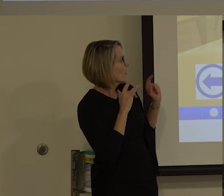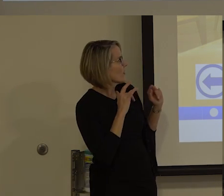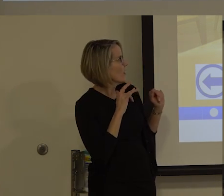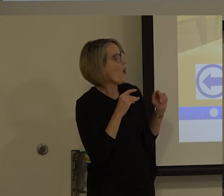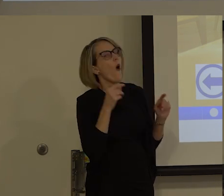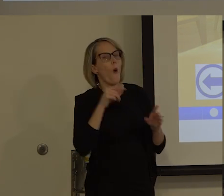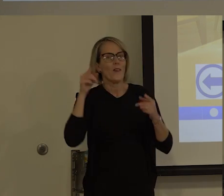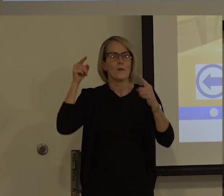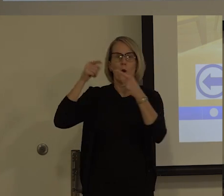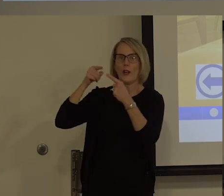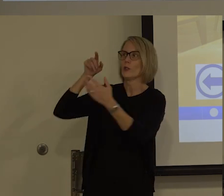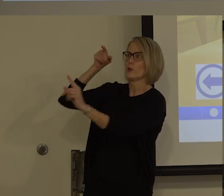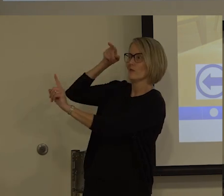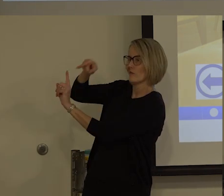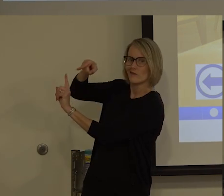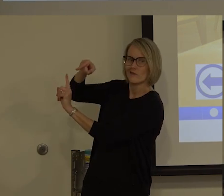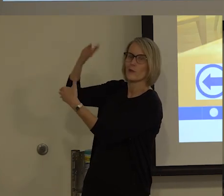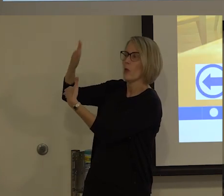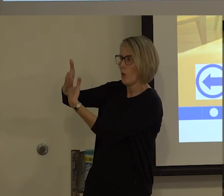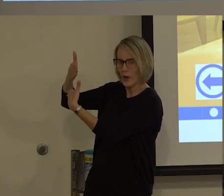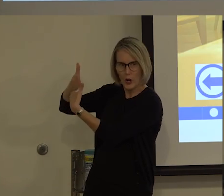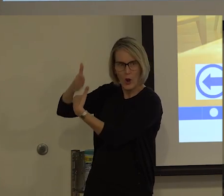this is pointing to a window. What is window?